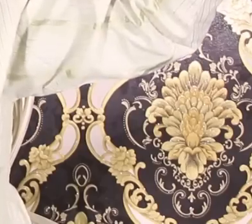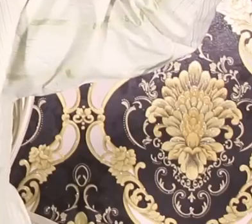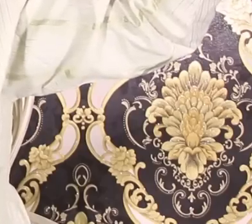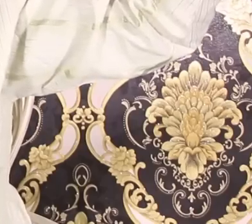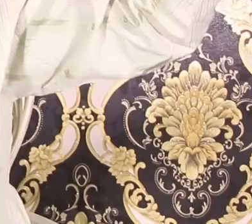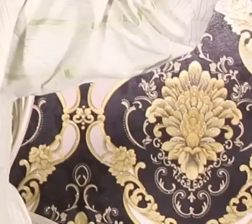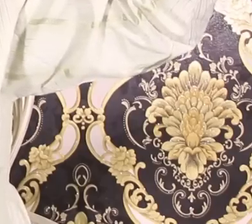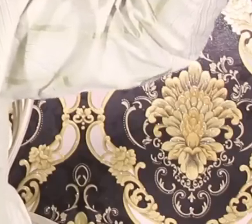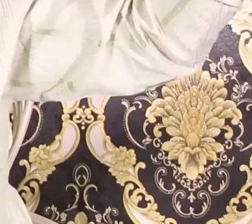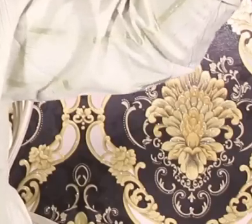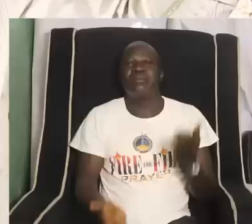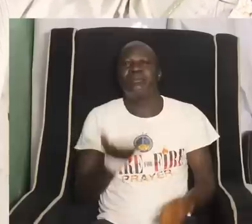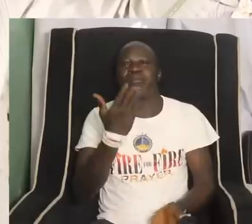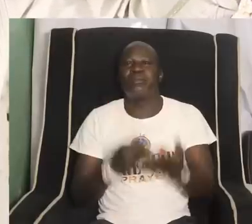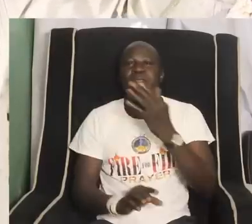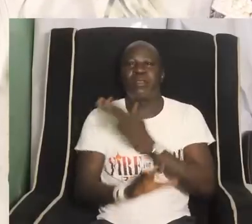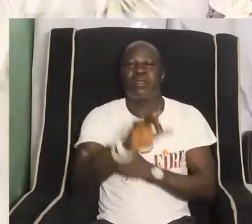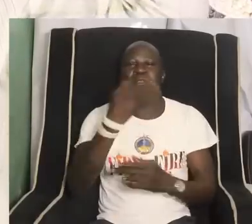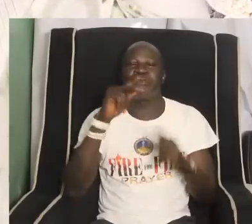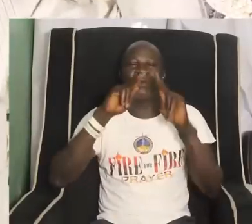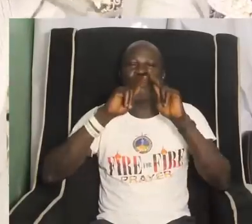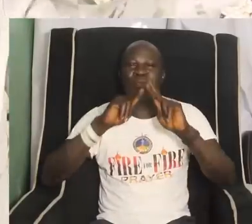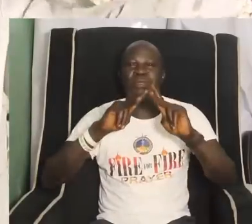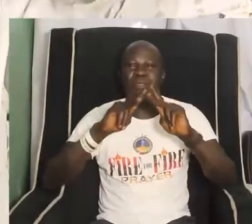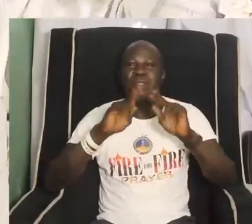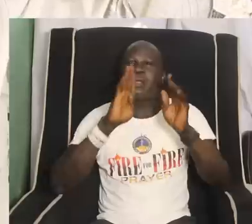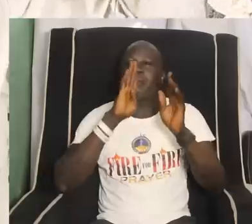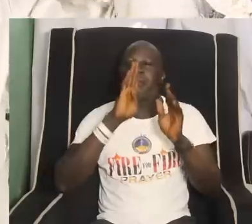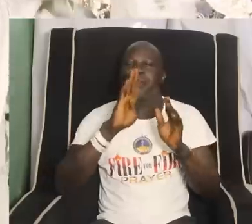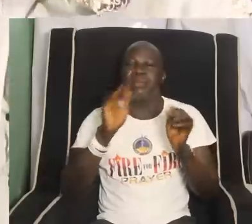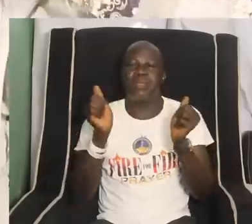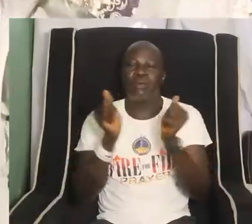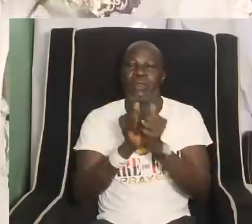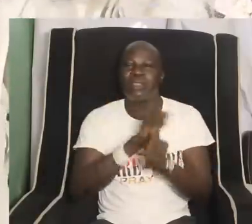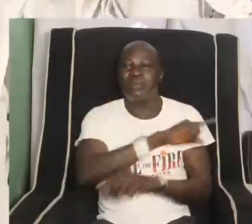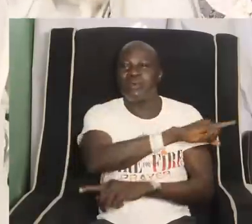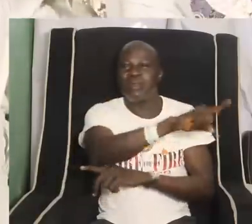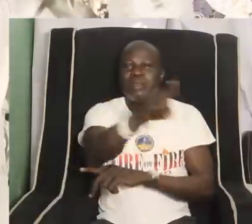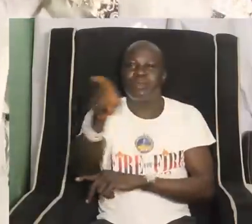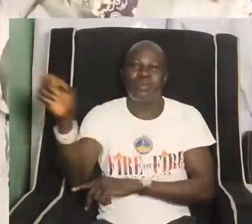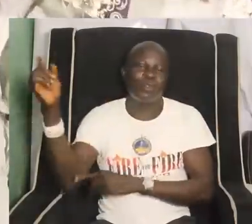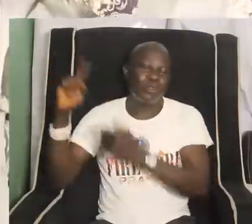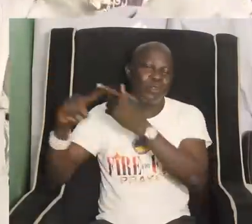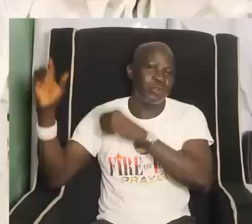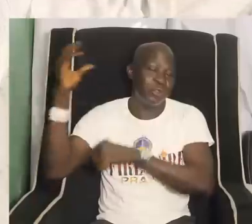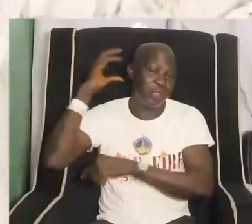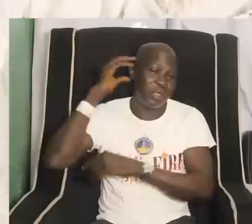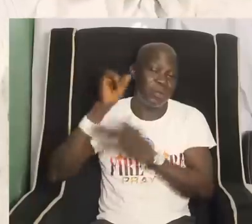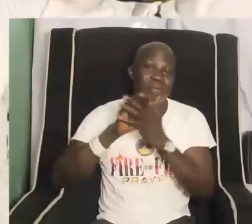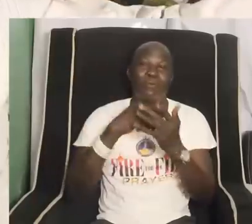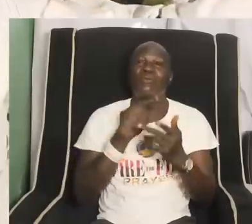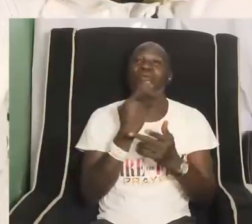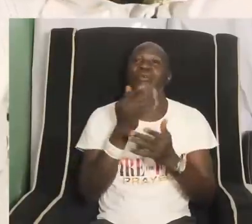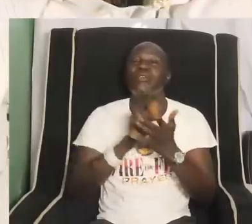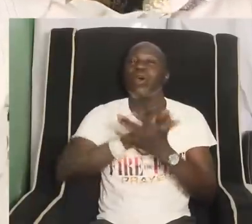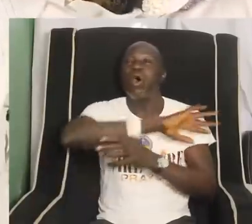ki olorun alaafia the God of peace ki o wa pelu gbogbo eniyan he with everyone to ngbo ohun me that's his hearing my